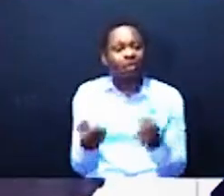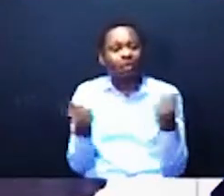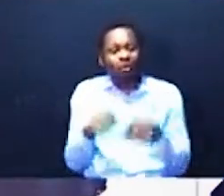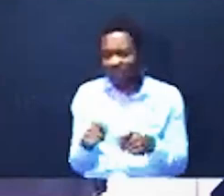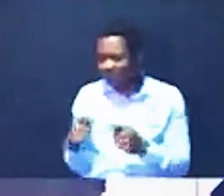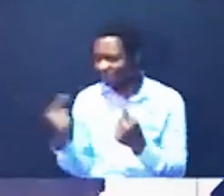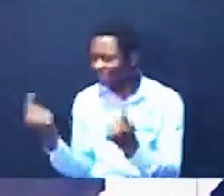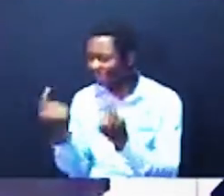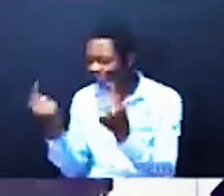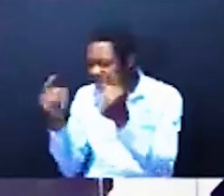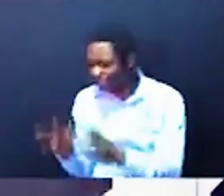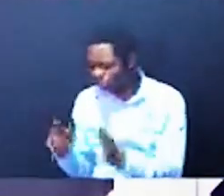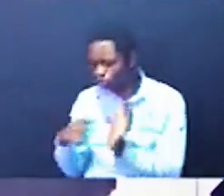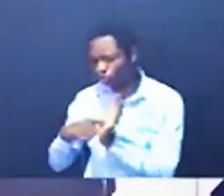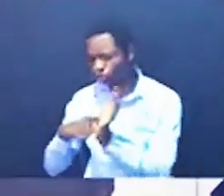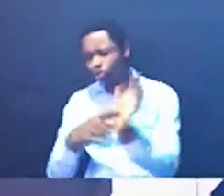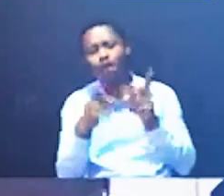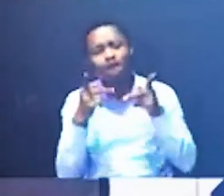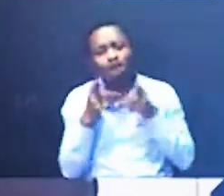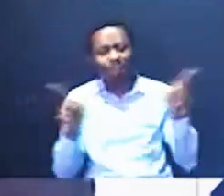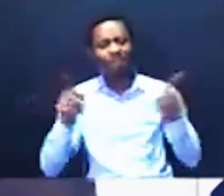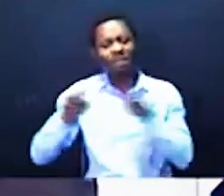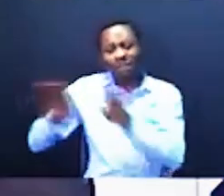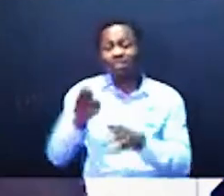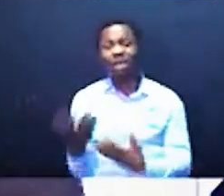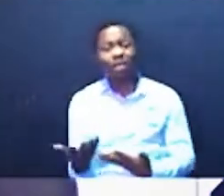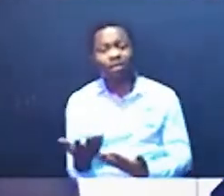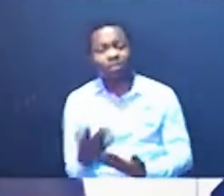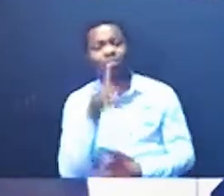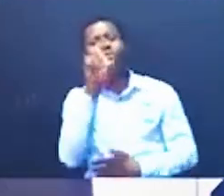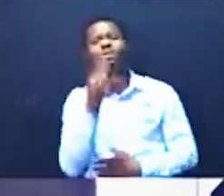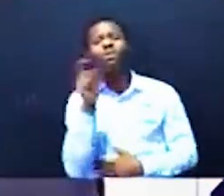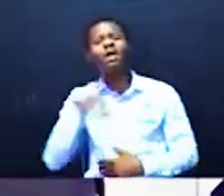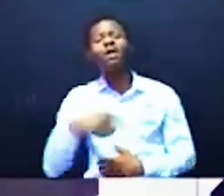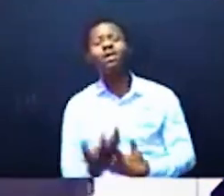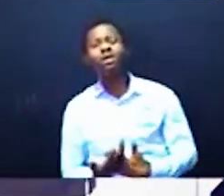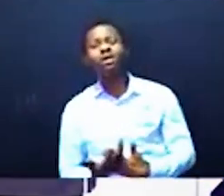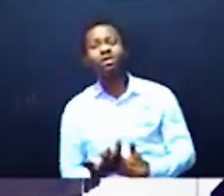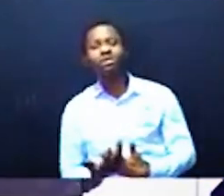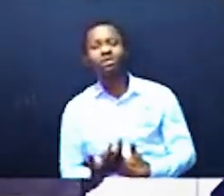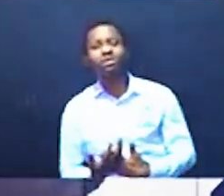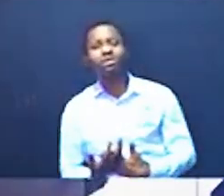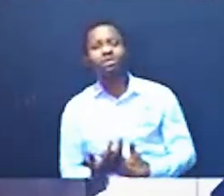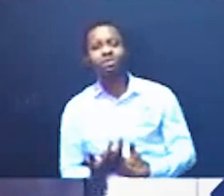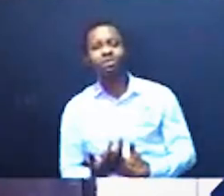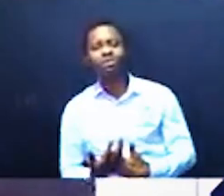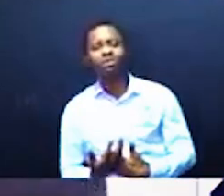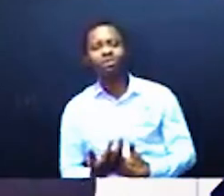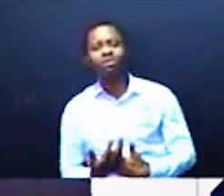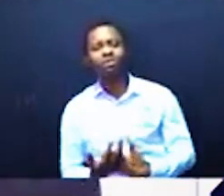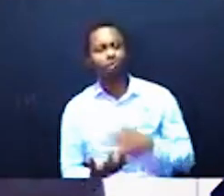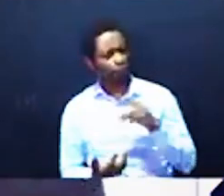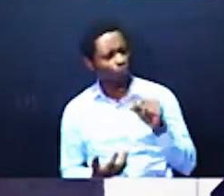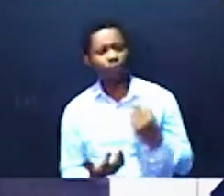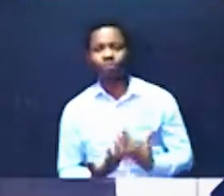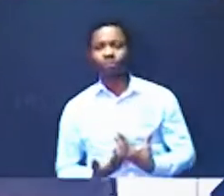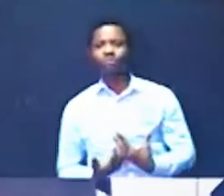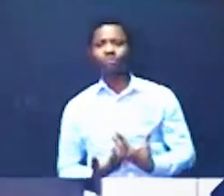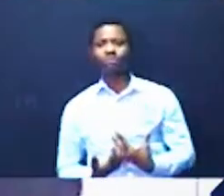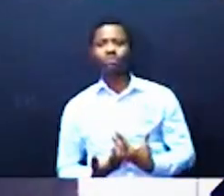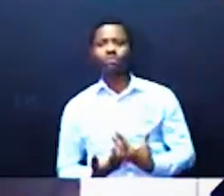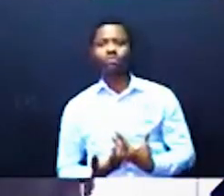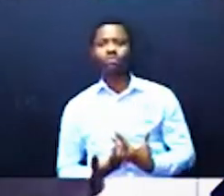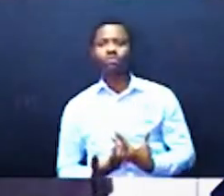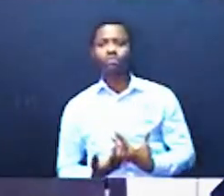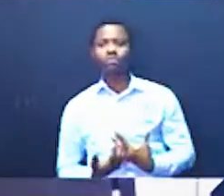Not just a jiddy for yen suba and pano as I say, ye yeno katasumu mwaso. Bra, at the boy for the end of the year, wo ye.